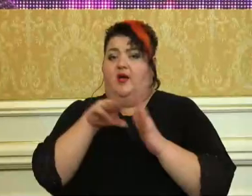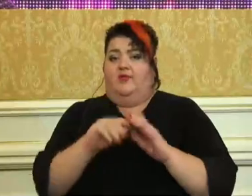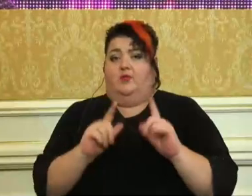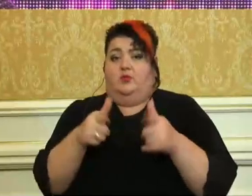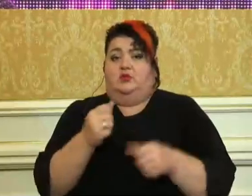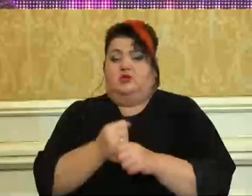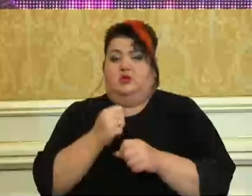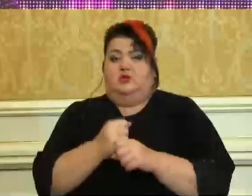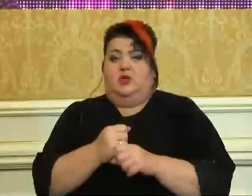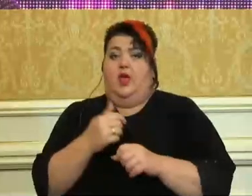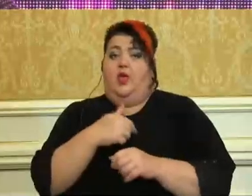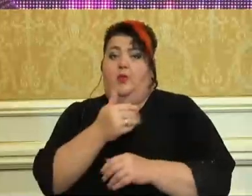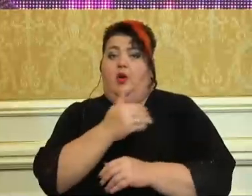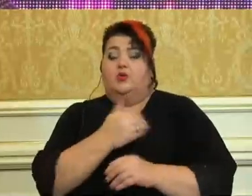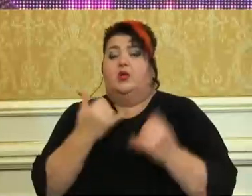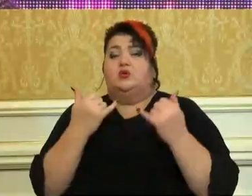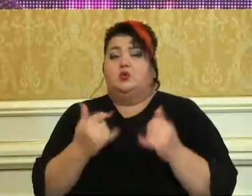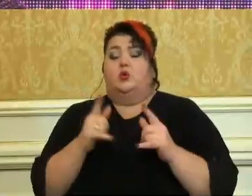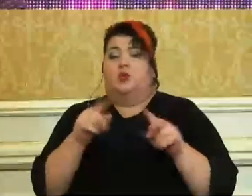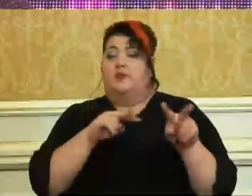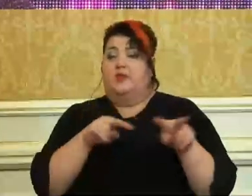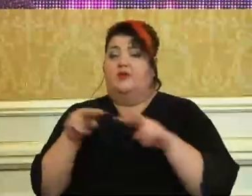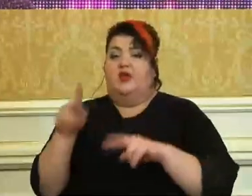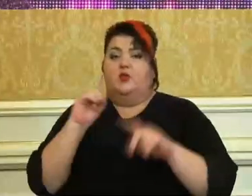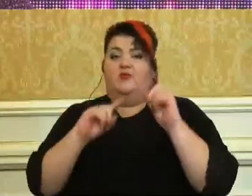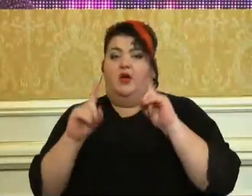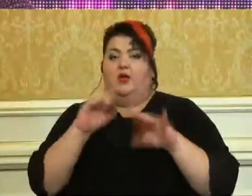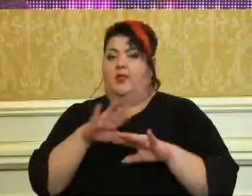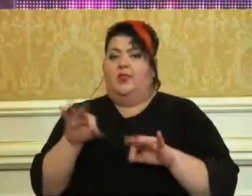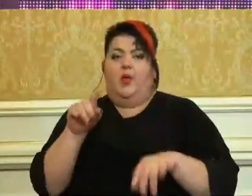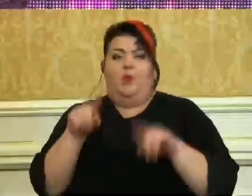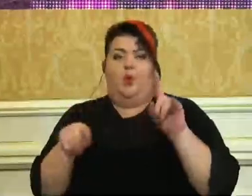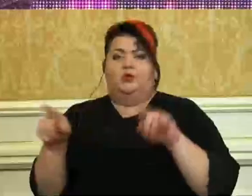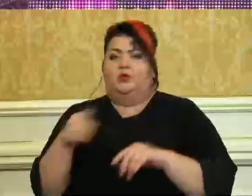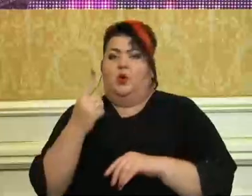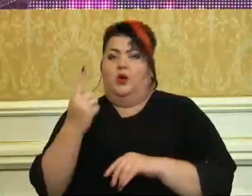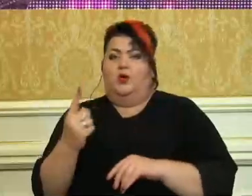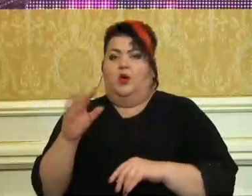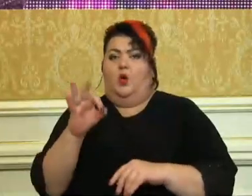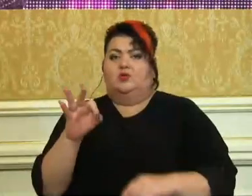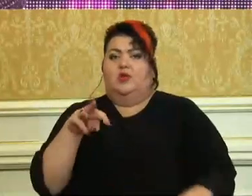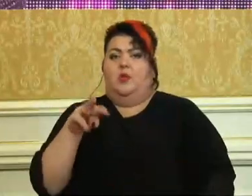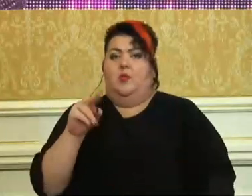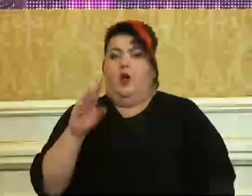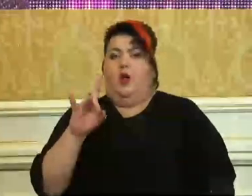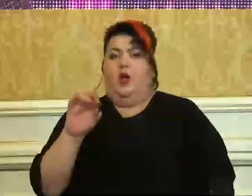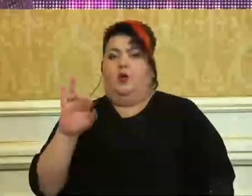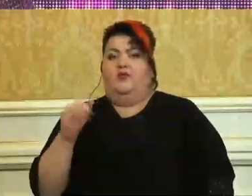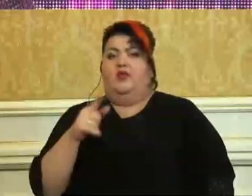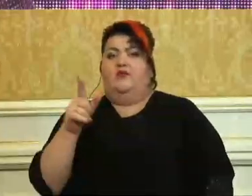institutionally changing the situation, and I would like to ask that the steering council should not be